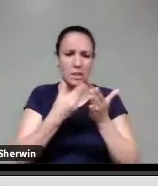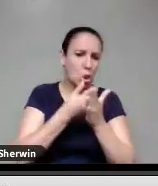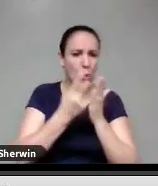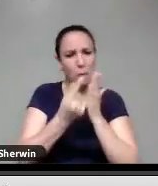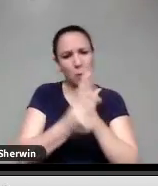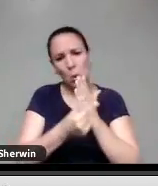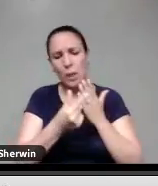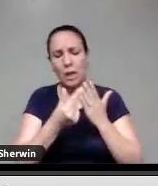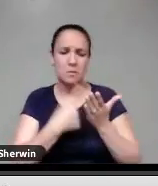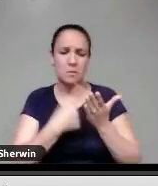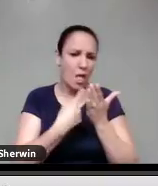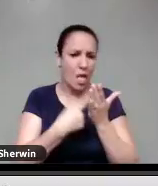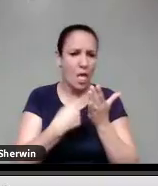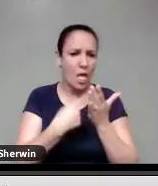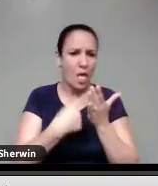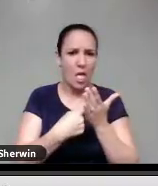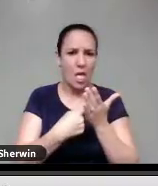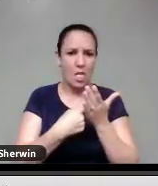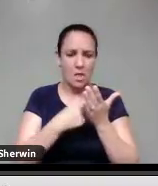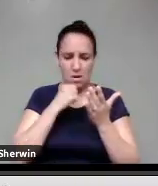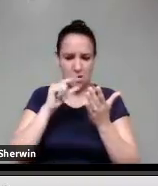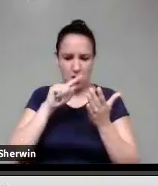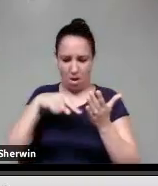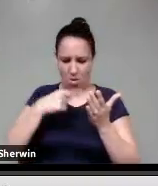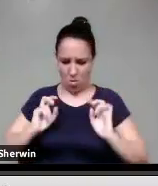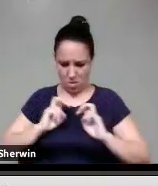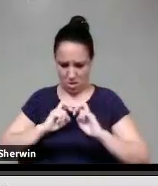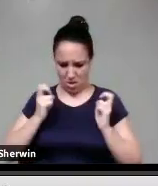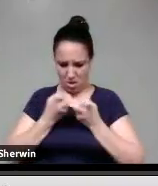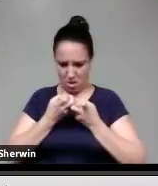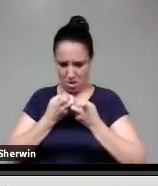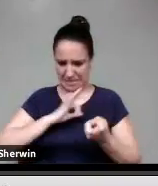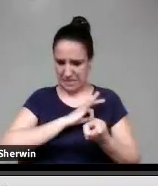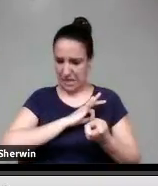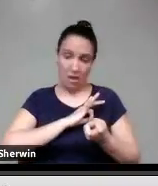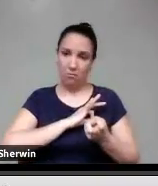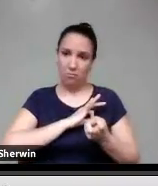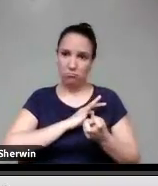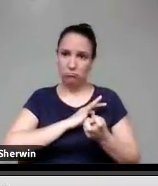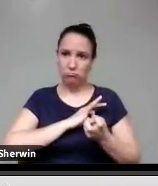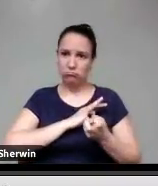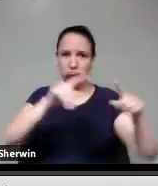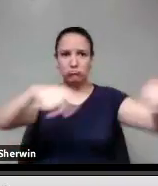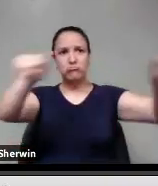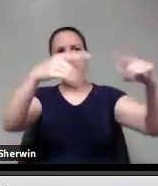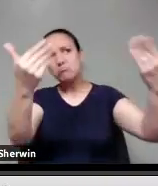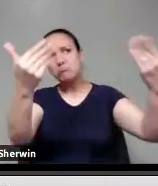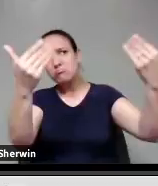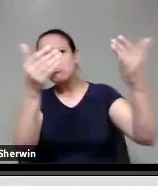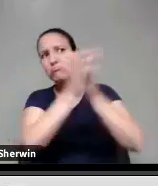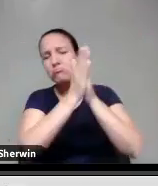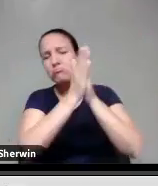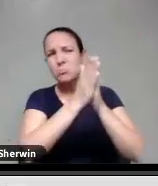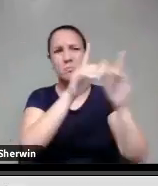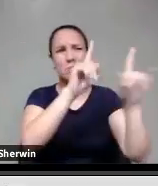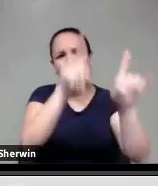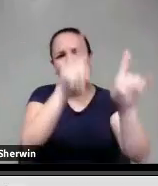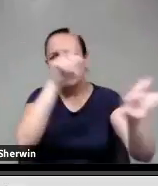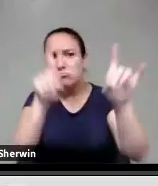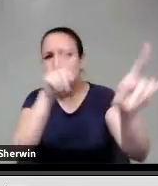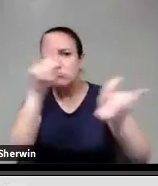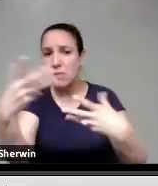process, not just involve them in the activities and the programs, which requires extra effort sometimes, but also